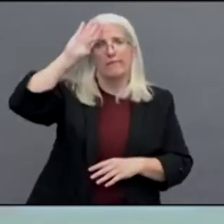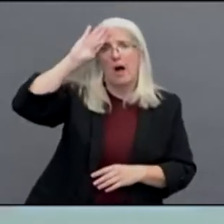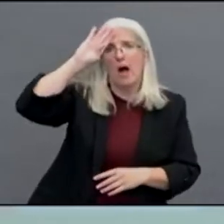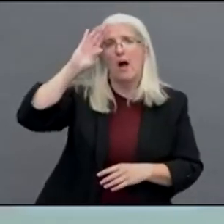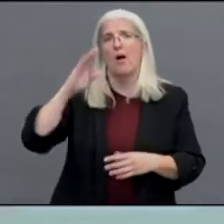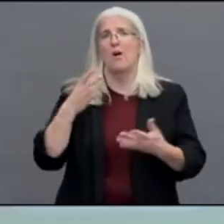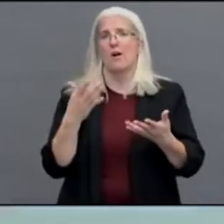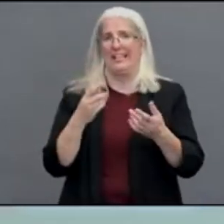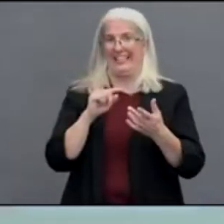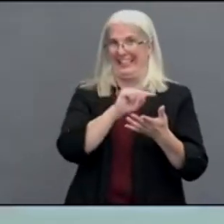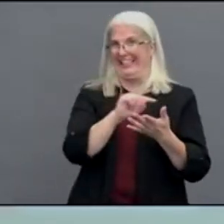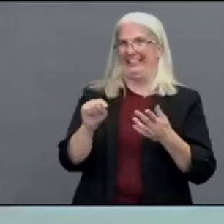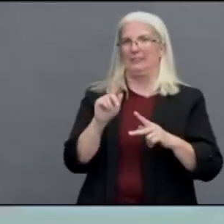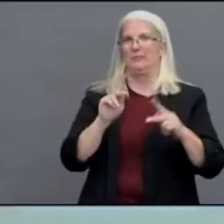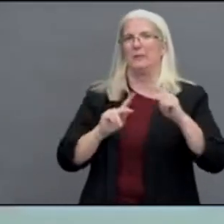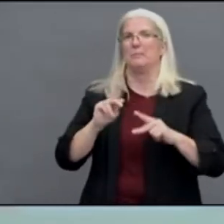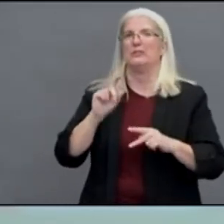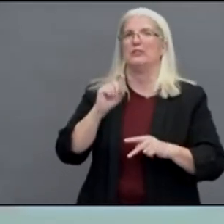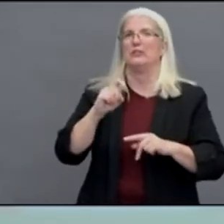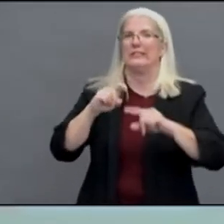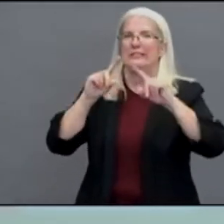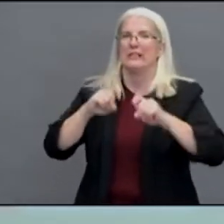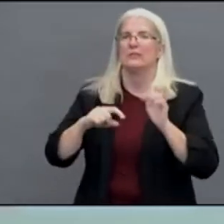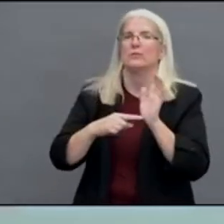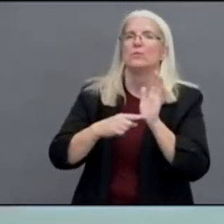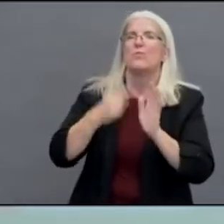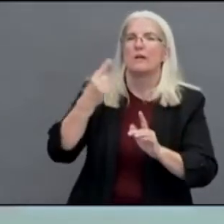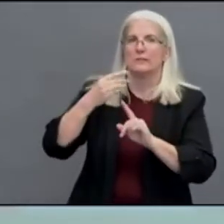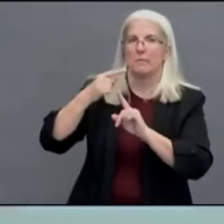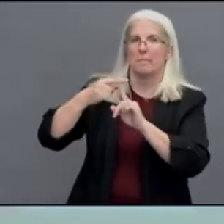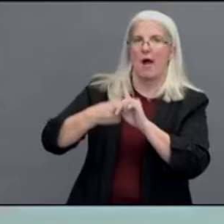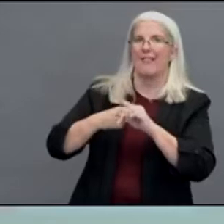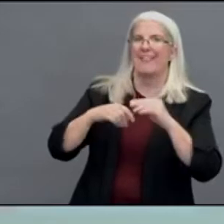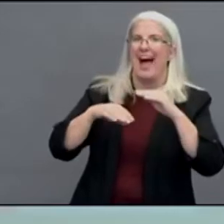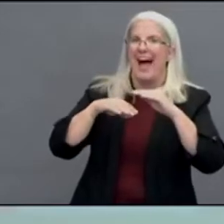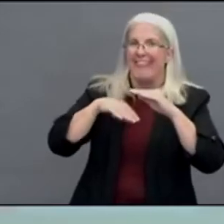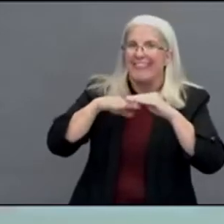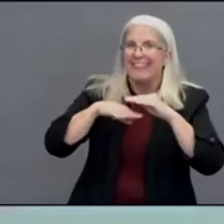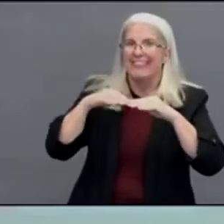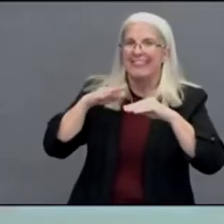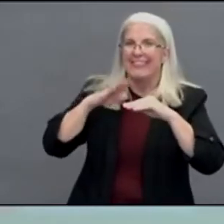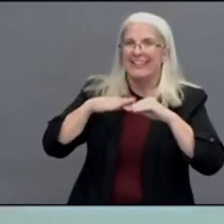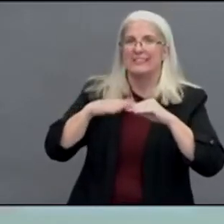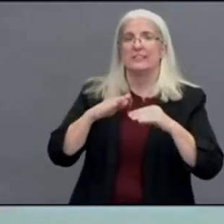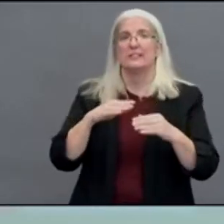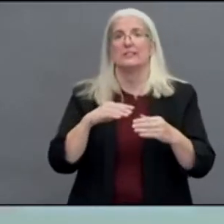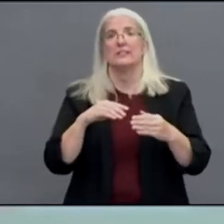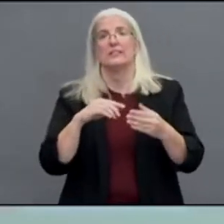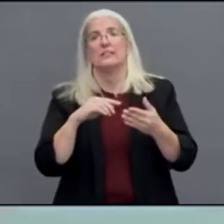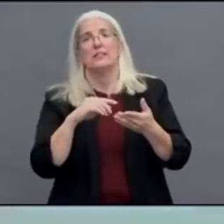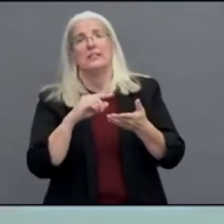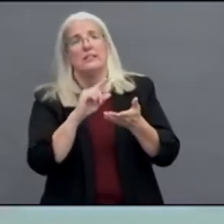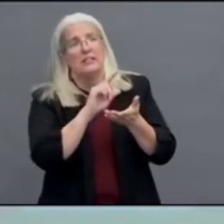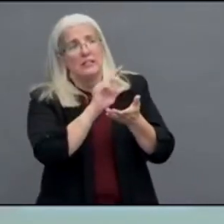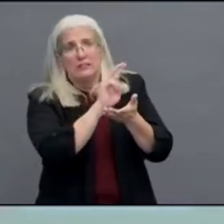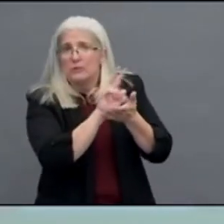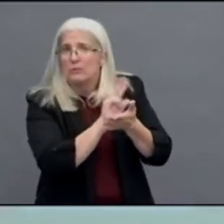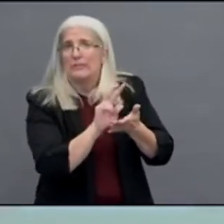least once a month, but no more than every 2 weeks, which is something that we also do as well here in-house, as you